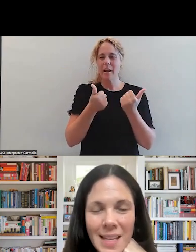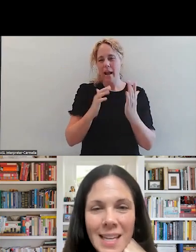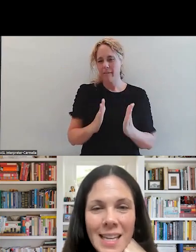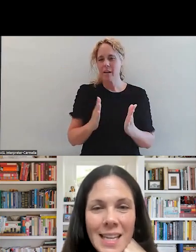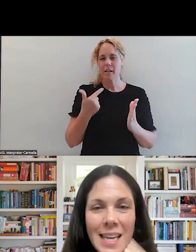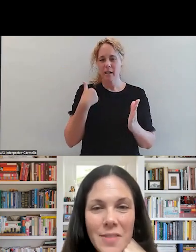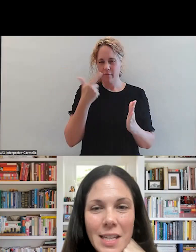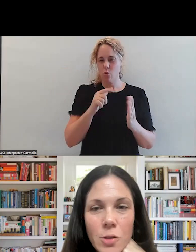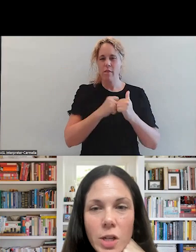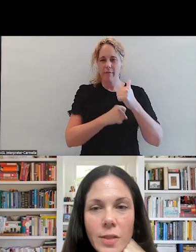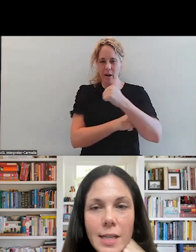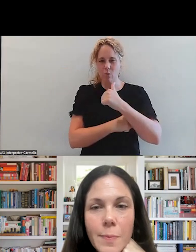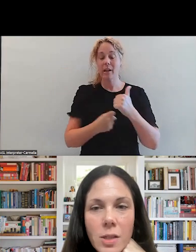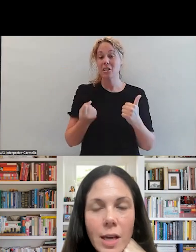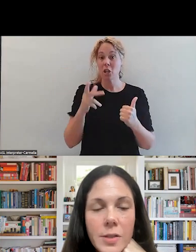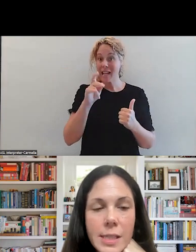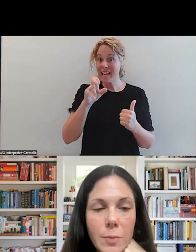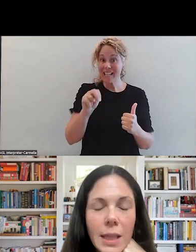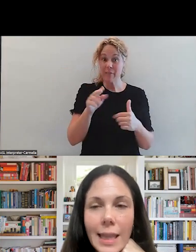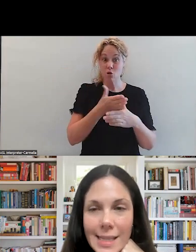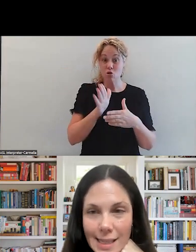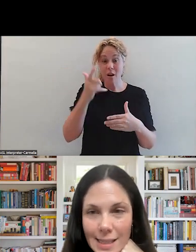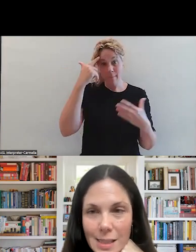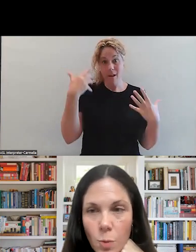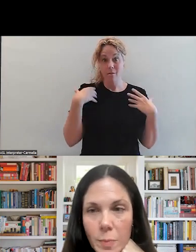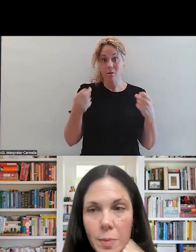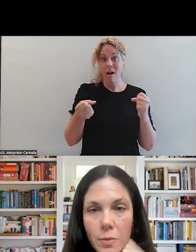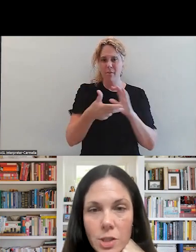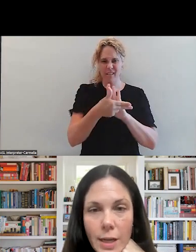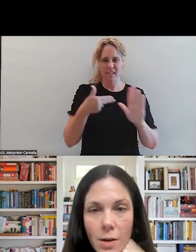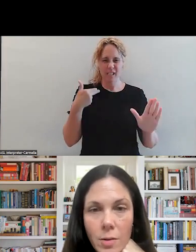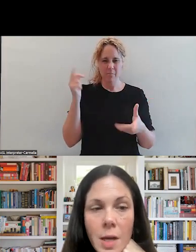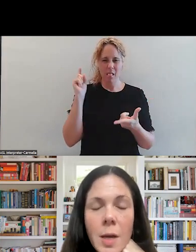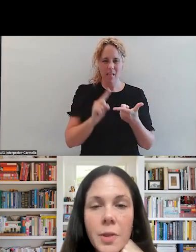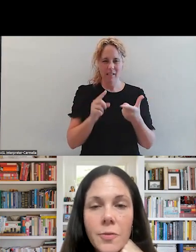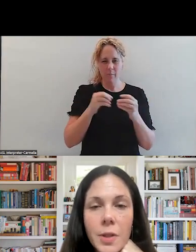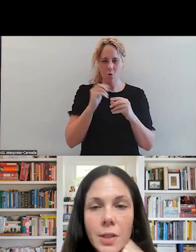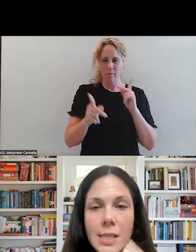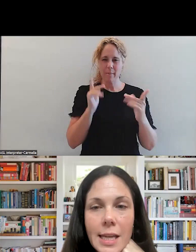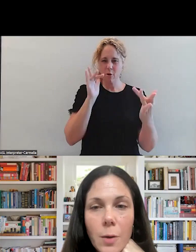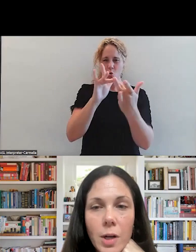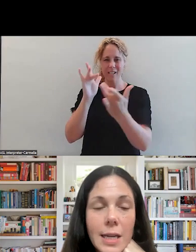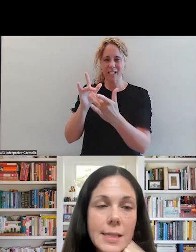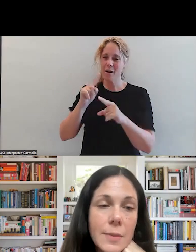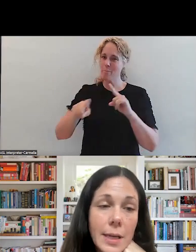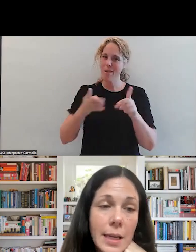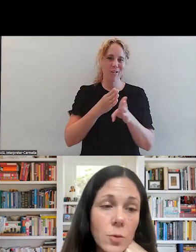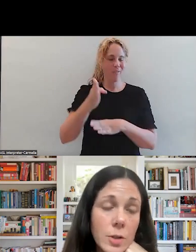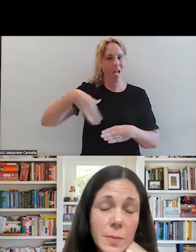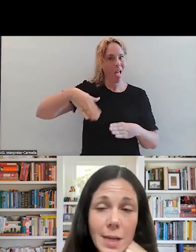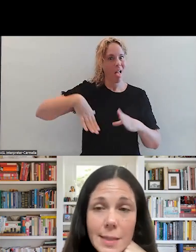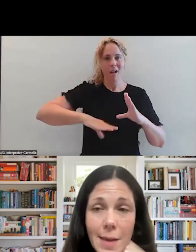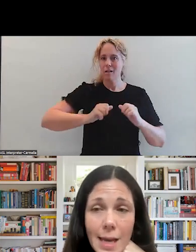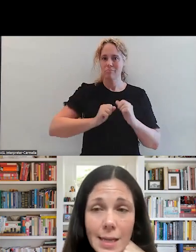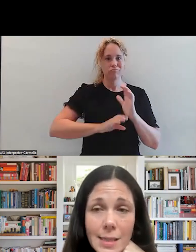Foundation. Kevin, you shared that as mental health stigma lessens, more people are reaching out, but the field isn't yet where it needs to be in